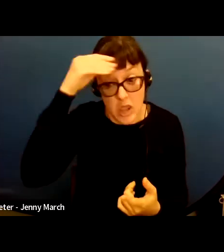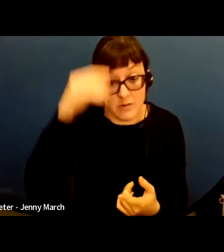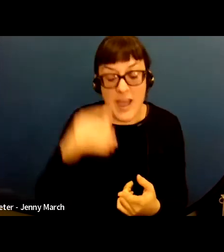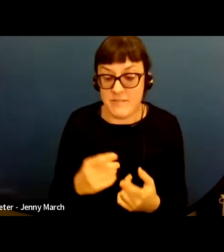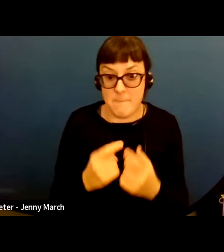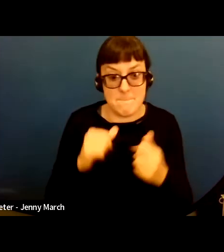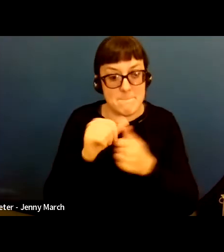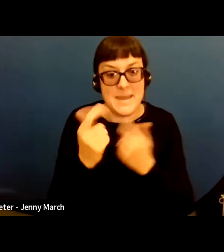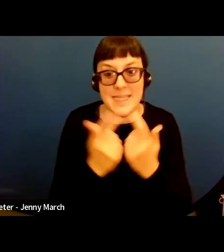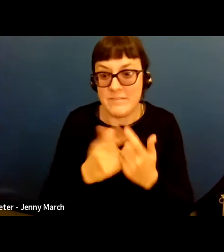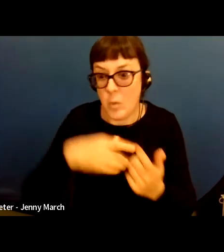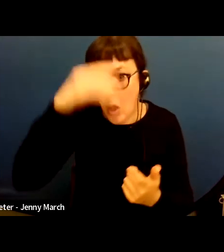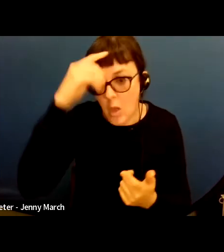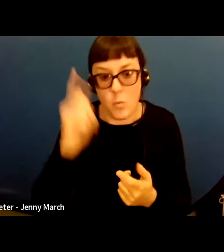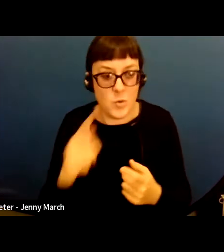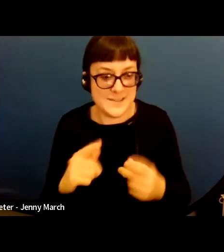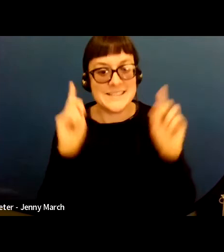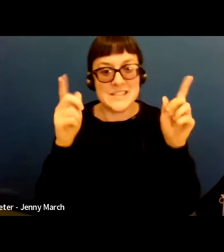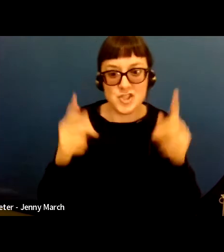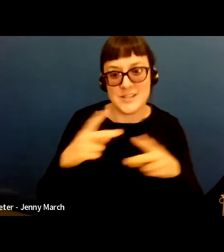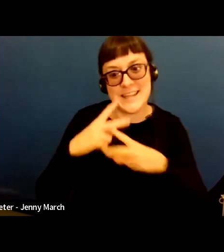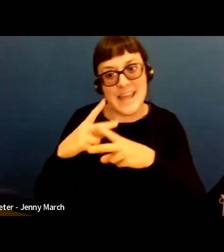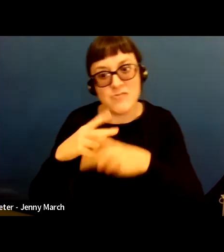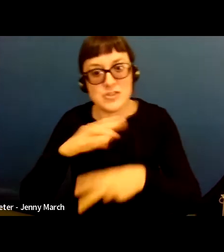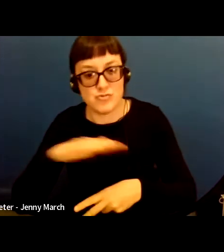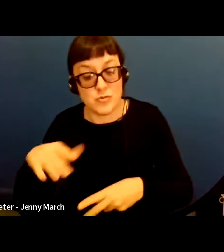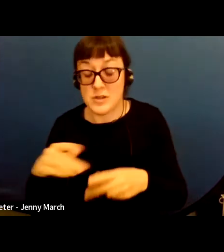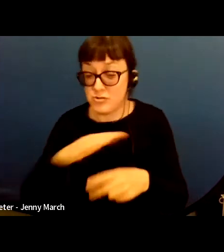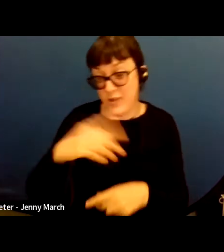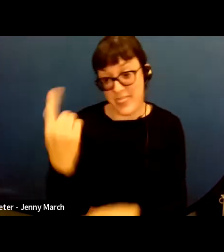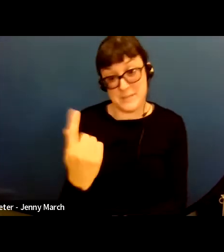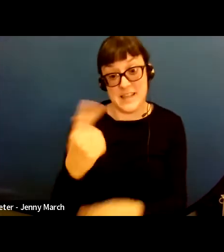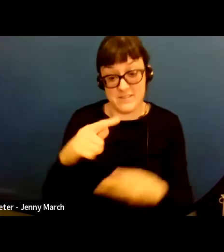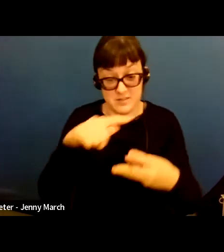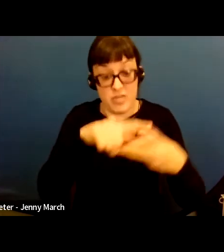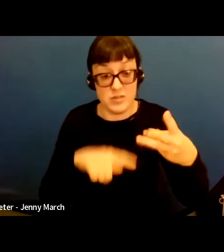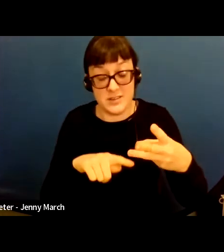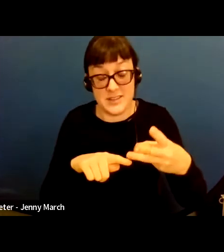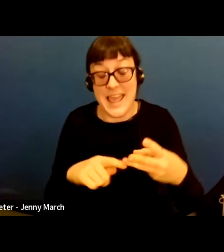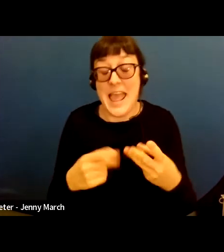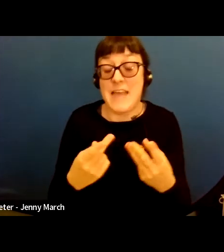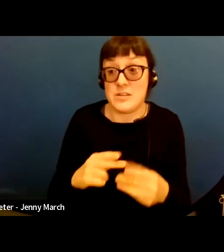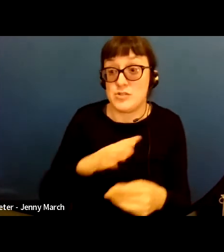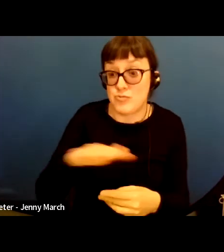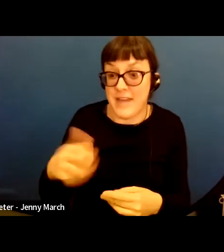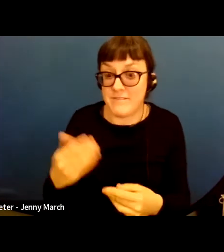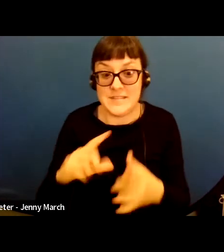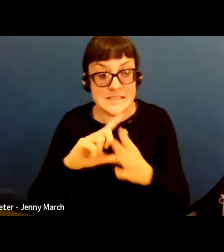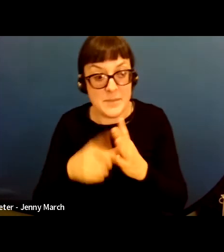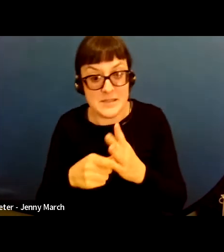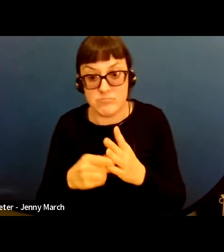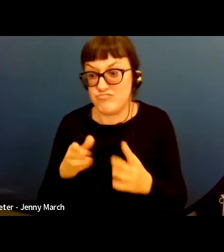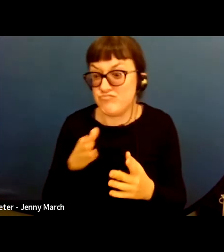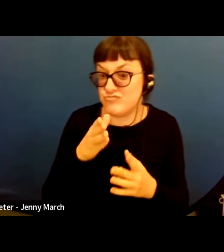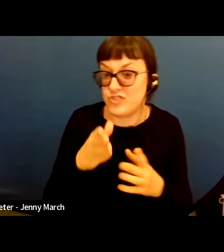and the caring and the carers of children, as well as the children themselves. And when we place children with disabilities into classrooms where they are set